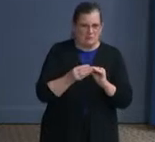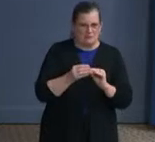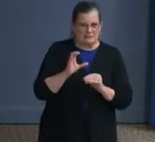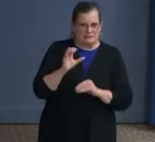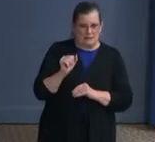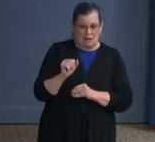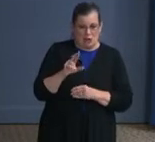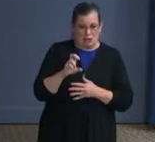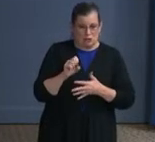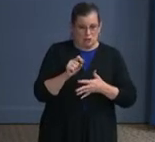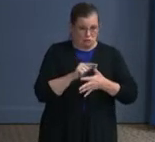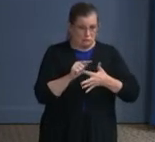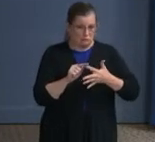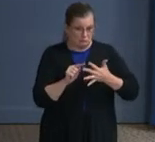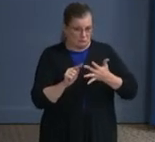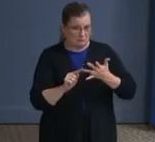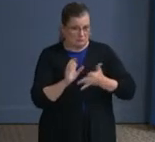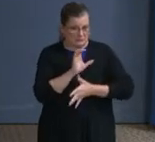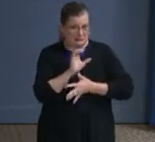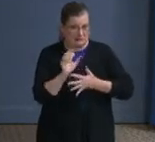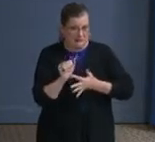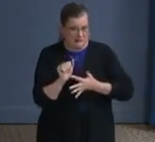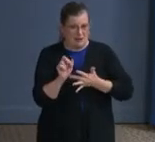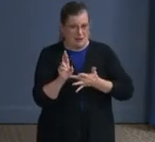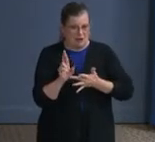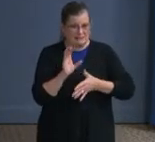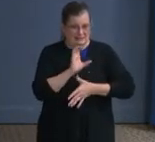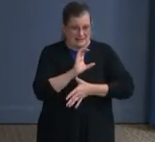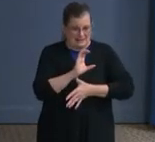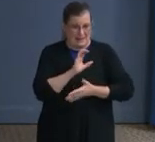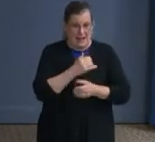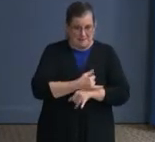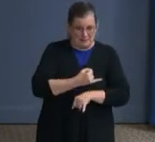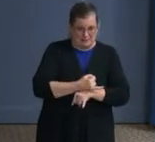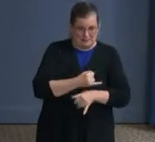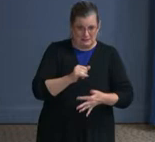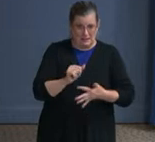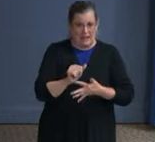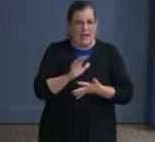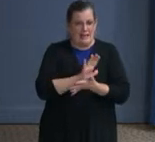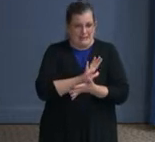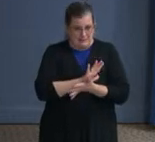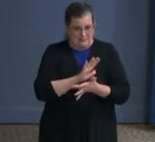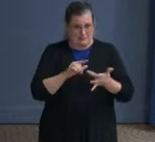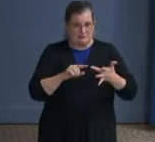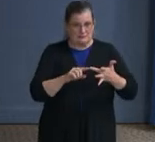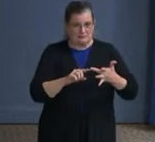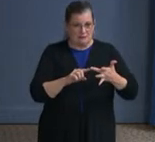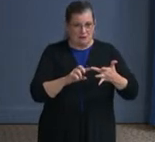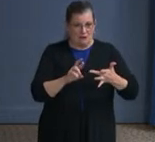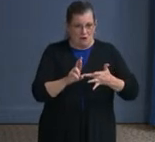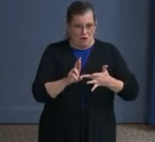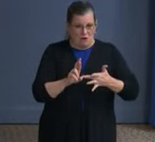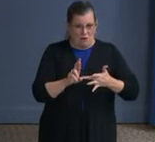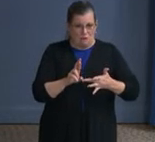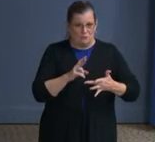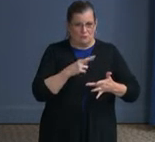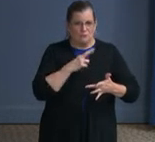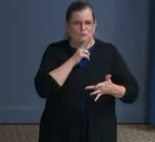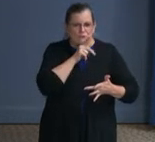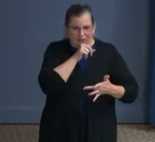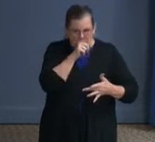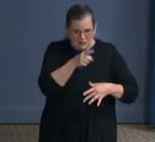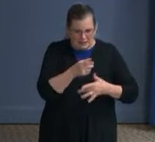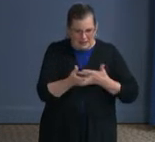CARE represents Canvas Academics Real Engagement in 29 of our elementary schools. Staff is under